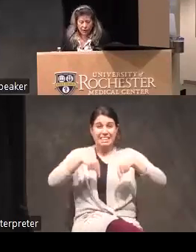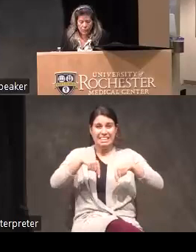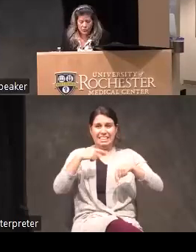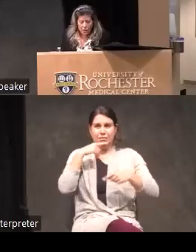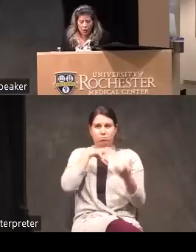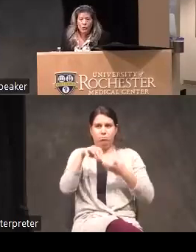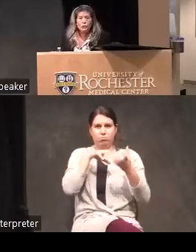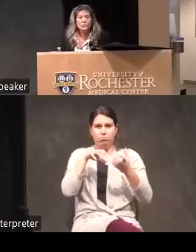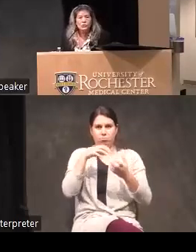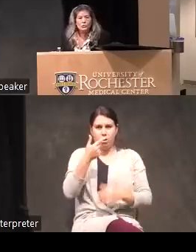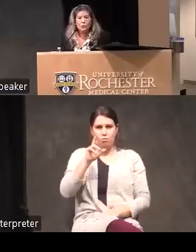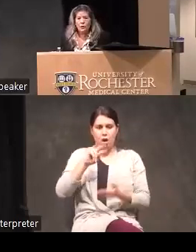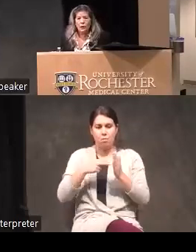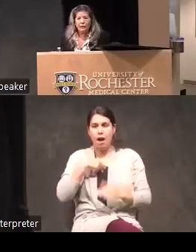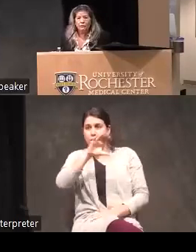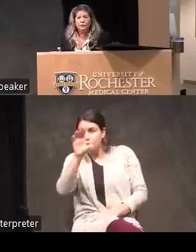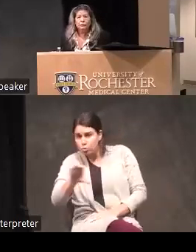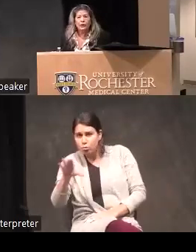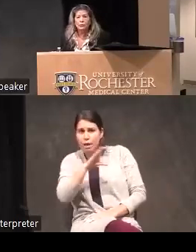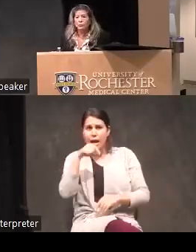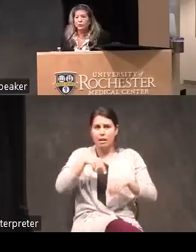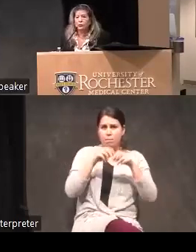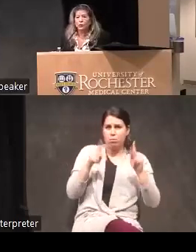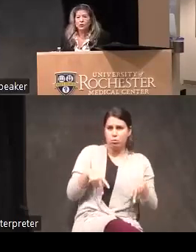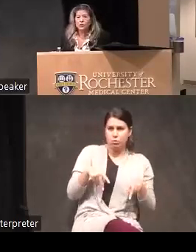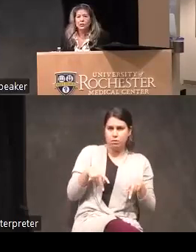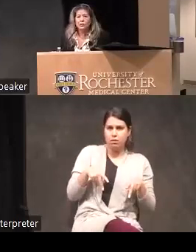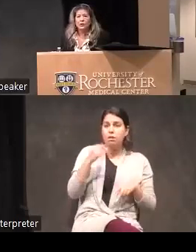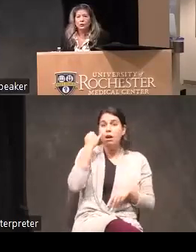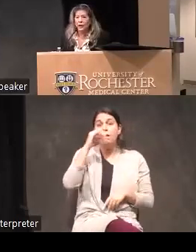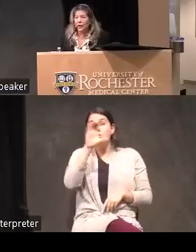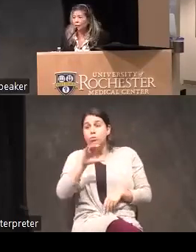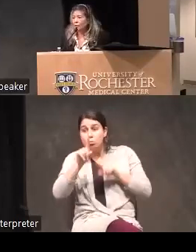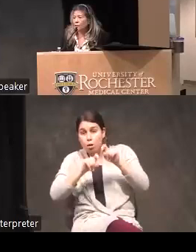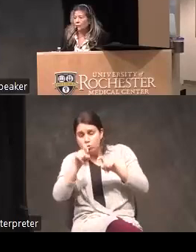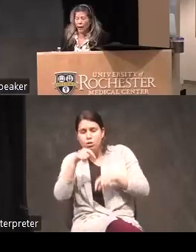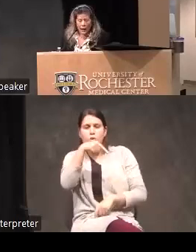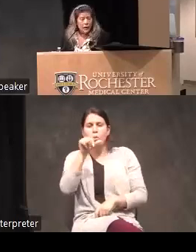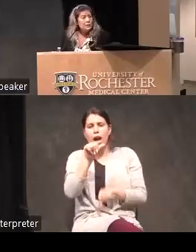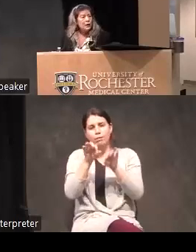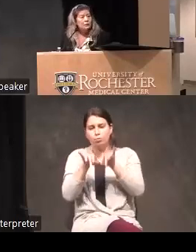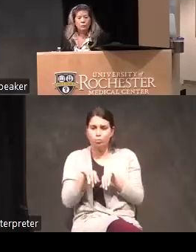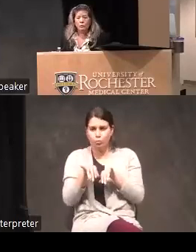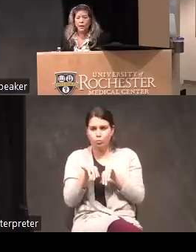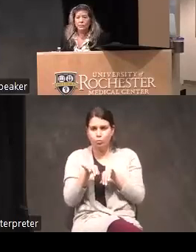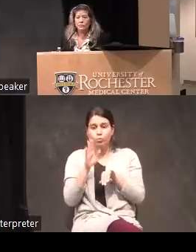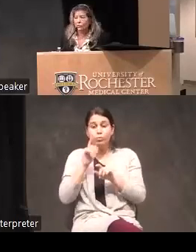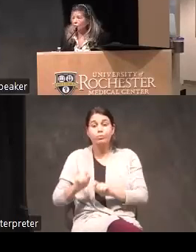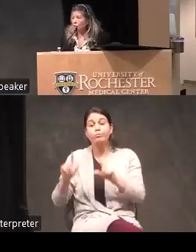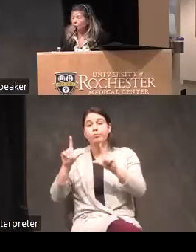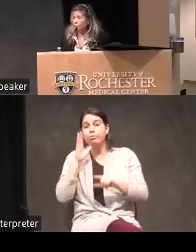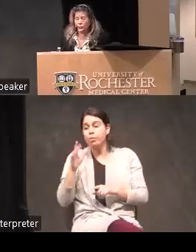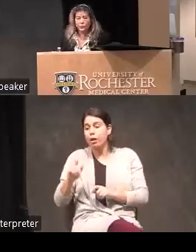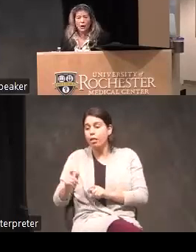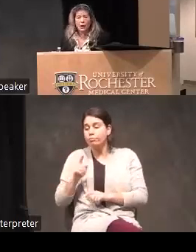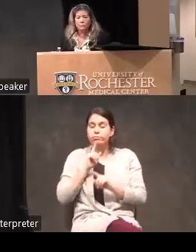Grand Rounds. Those on Zoom can feel free to put their questions in the Q&A and they will be answered as